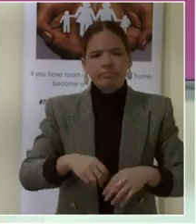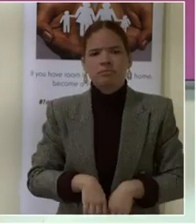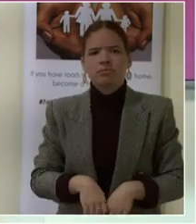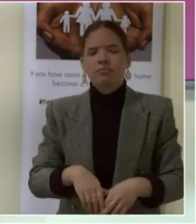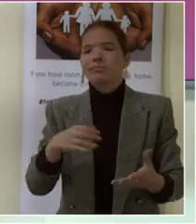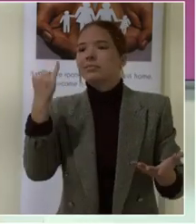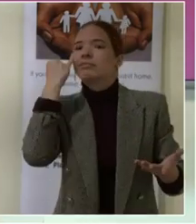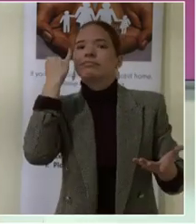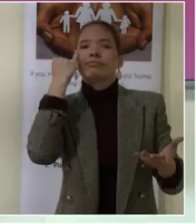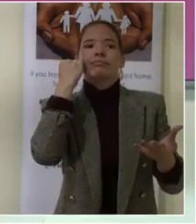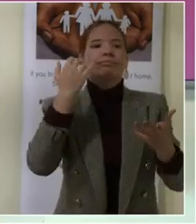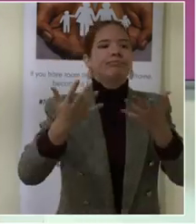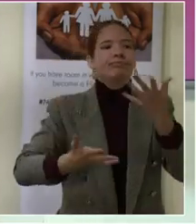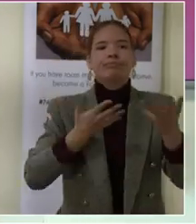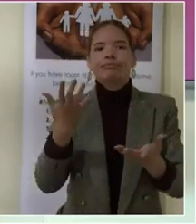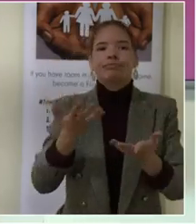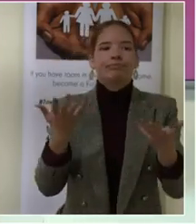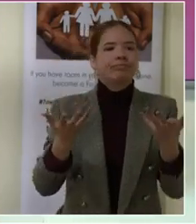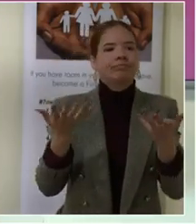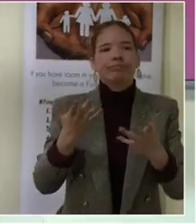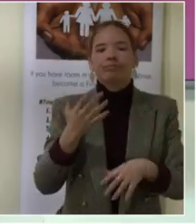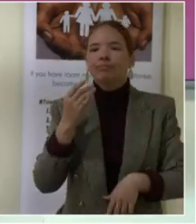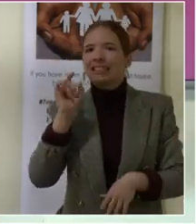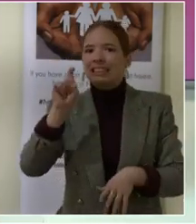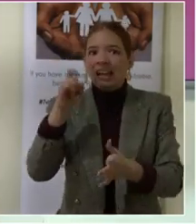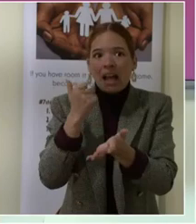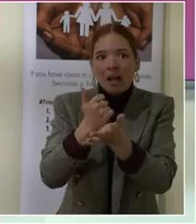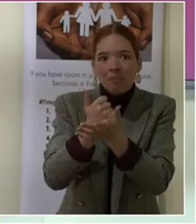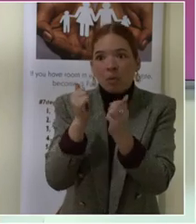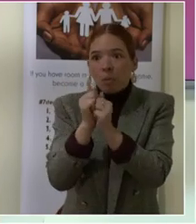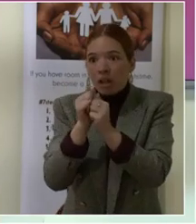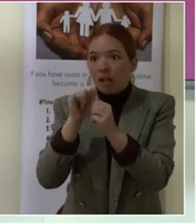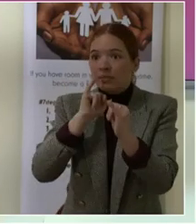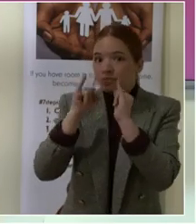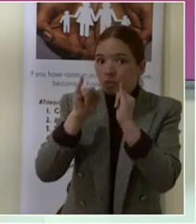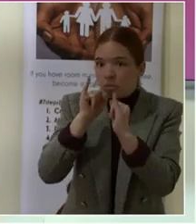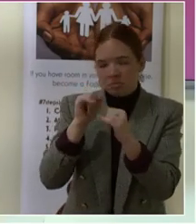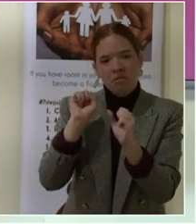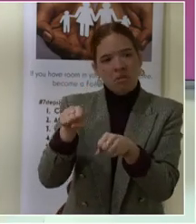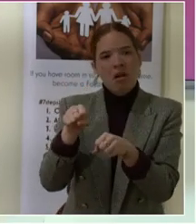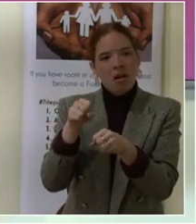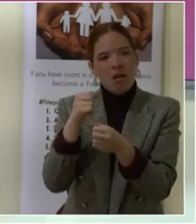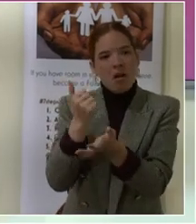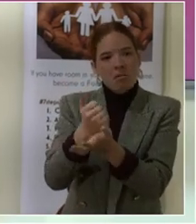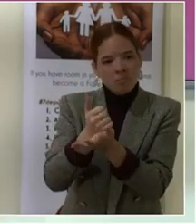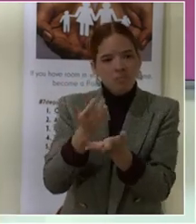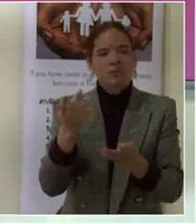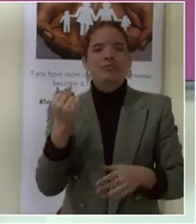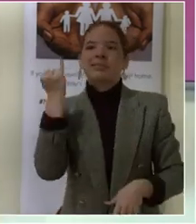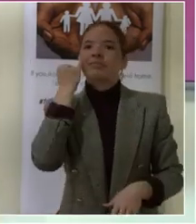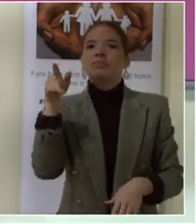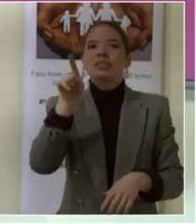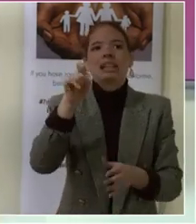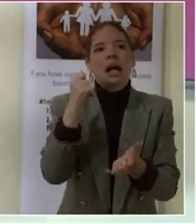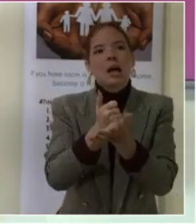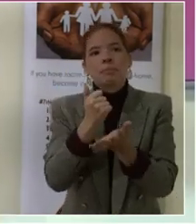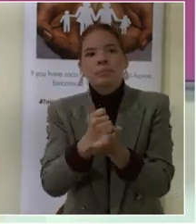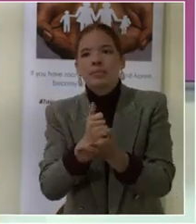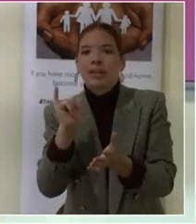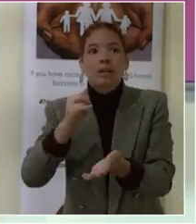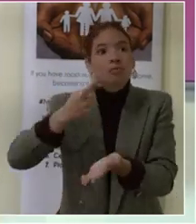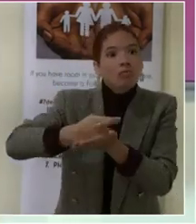helping with the interviewing process, whether it's if they need assistance with rehab